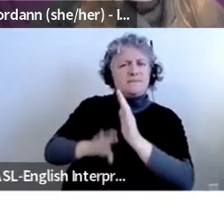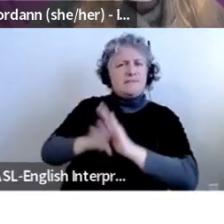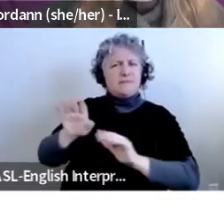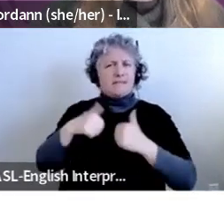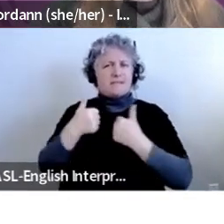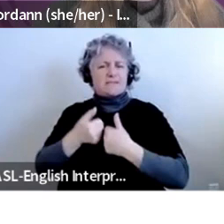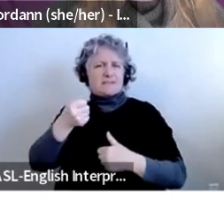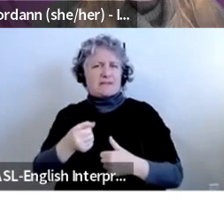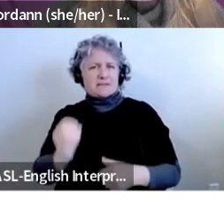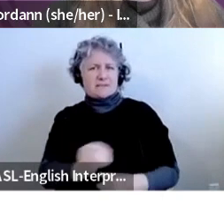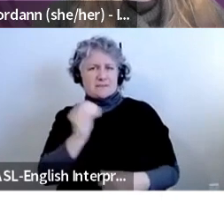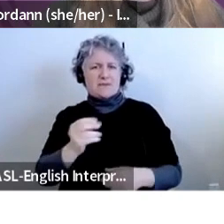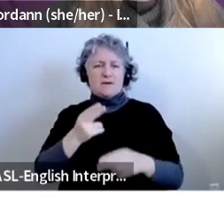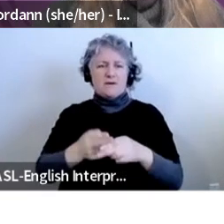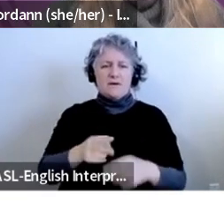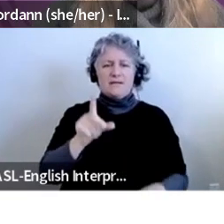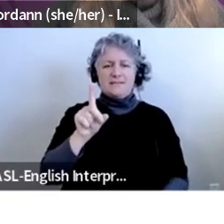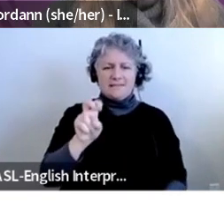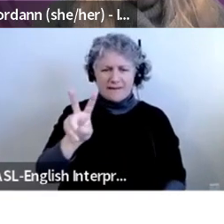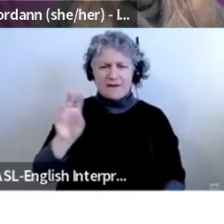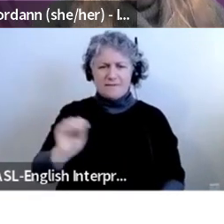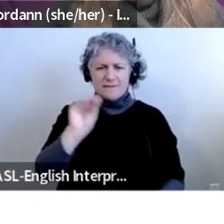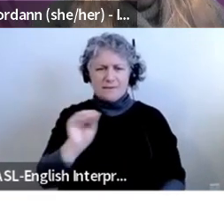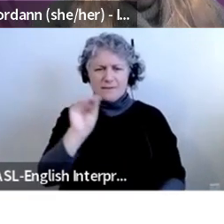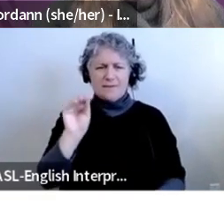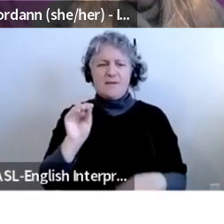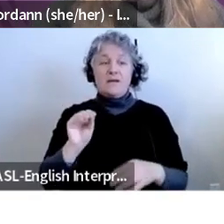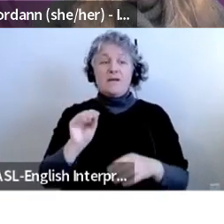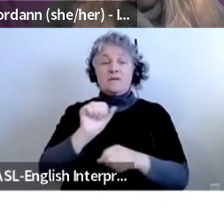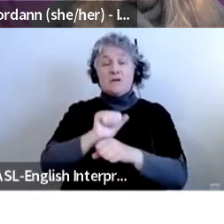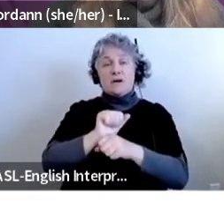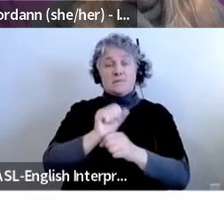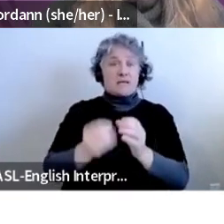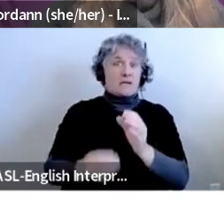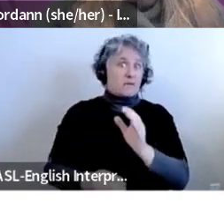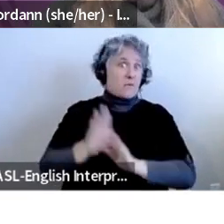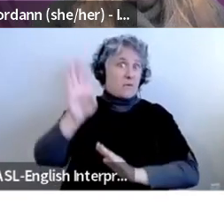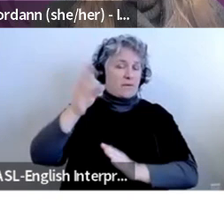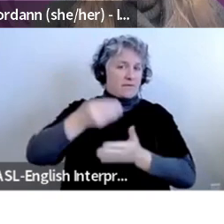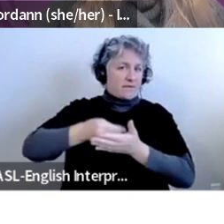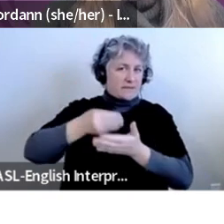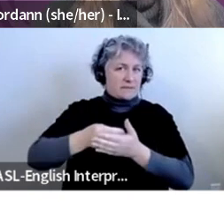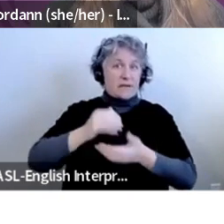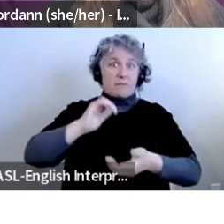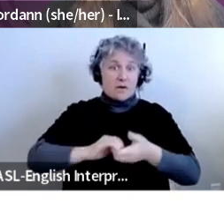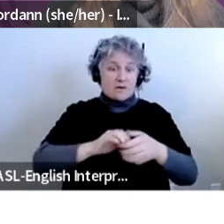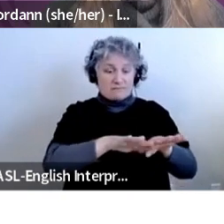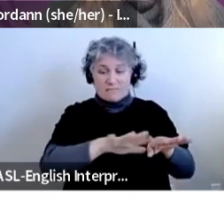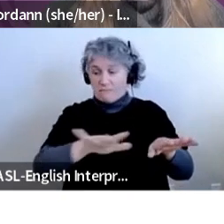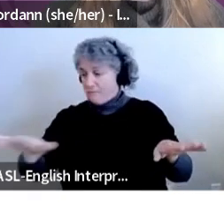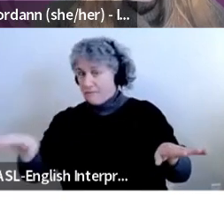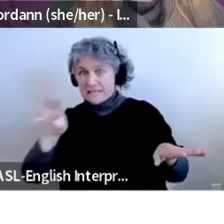Ontario, also referred to as FedDev Ontario, through the Jobs and Growth Fund, and it is delivered in partnership through 6 different regional